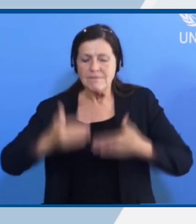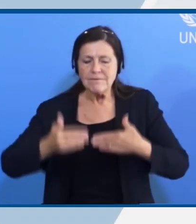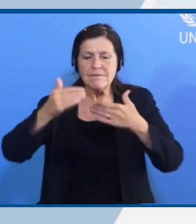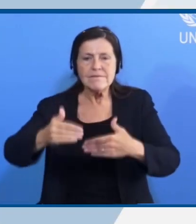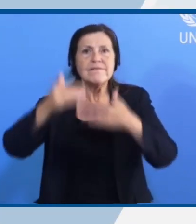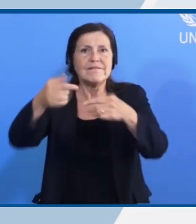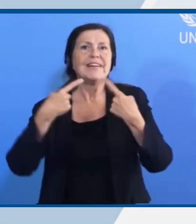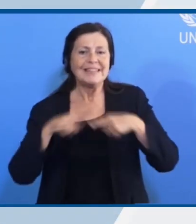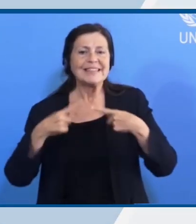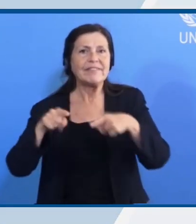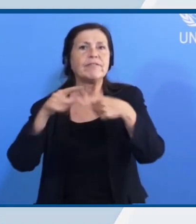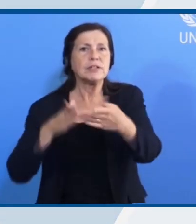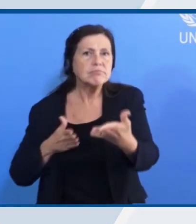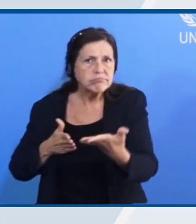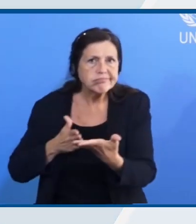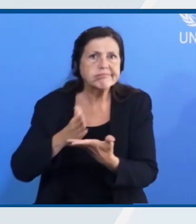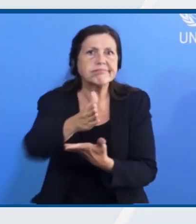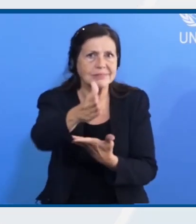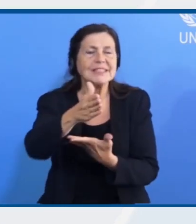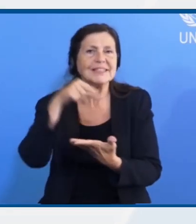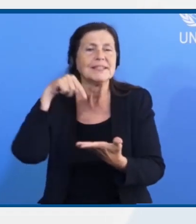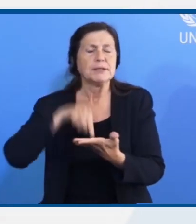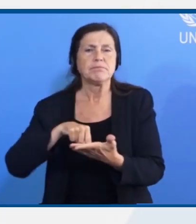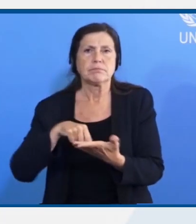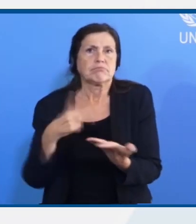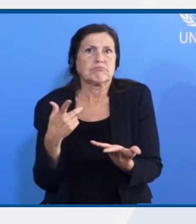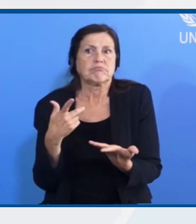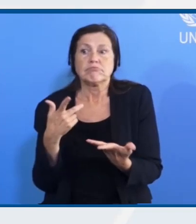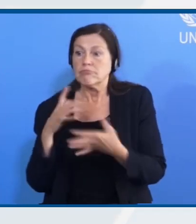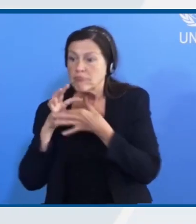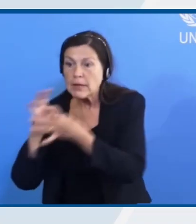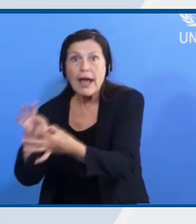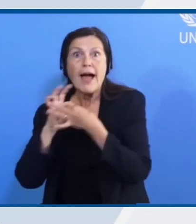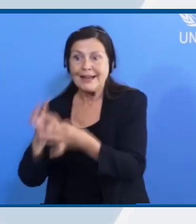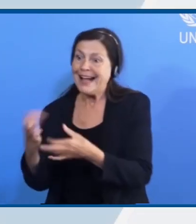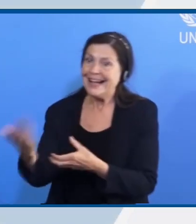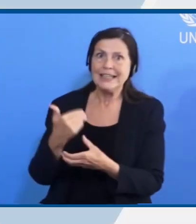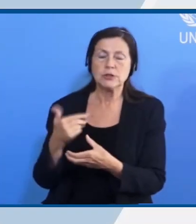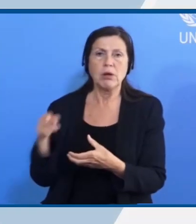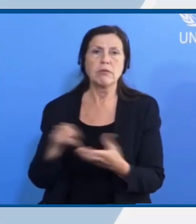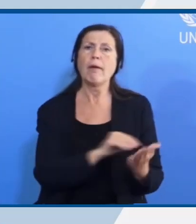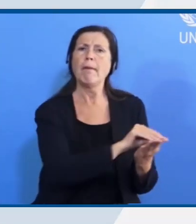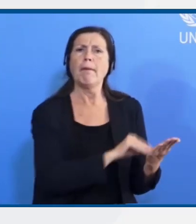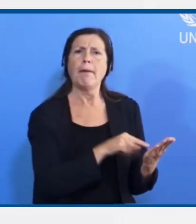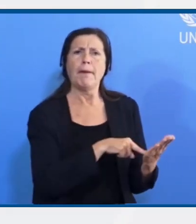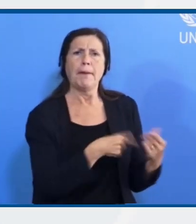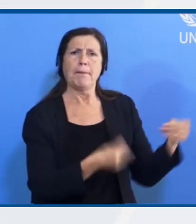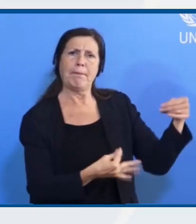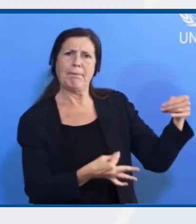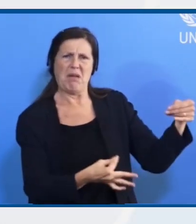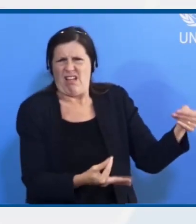engagement, because it is impossible to think about an engagement that can be done on the paper. You have